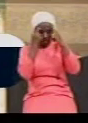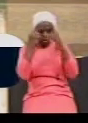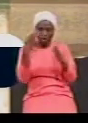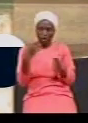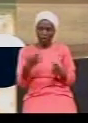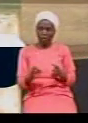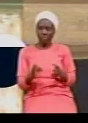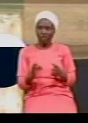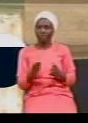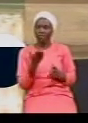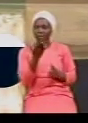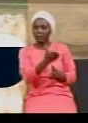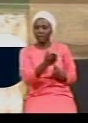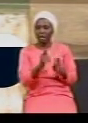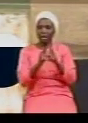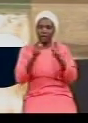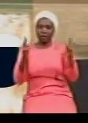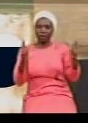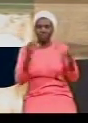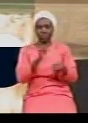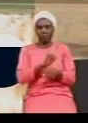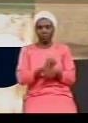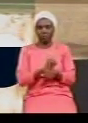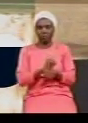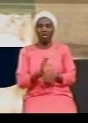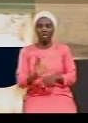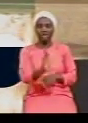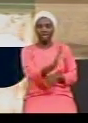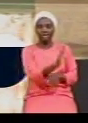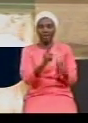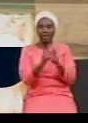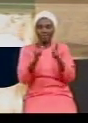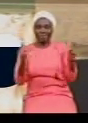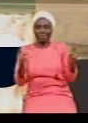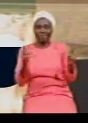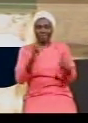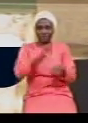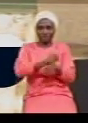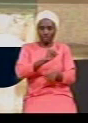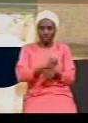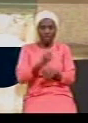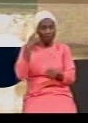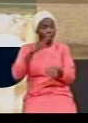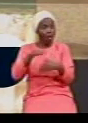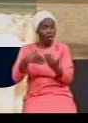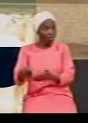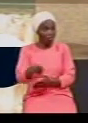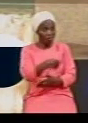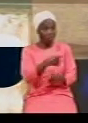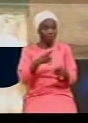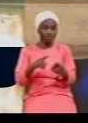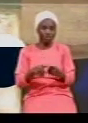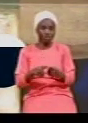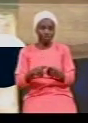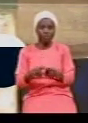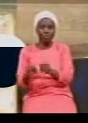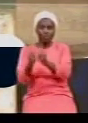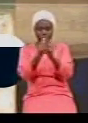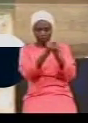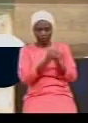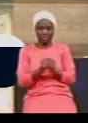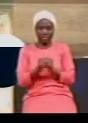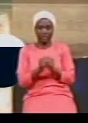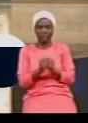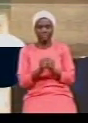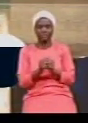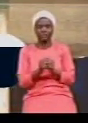great commission, for all of them to collectively consider together the collective consideration of